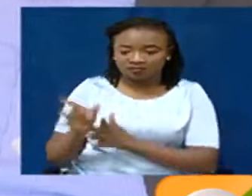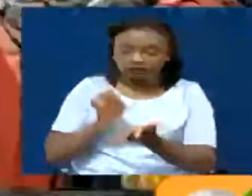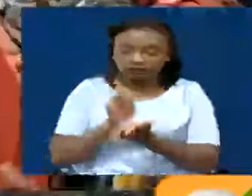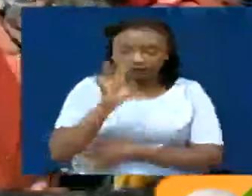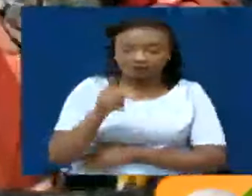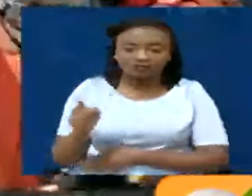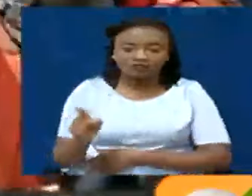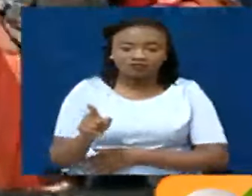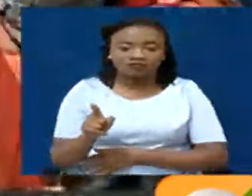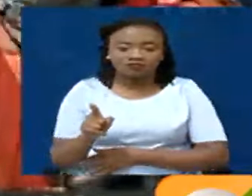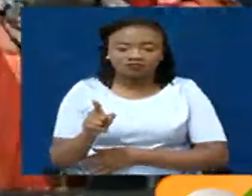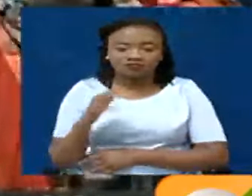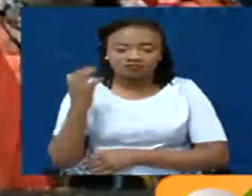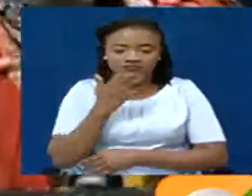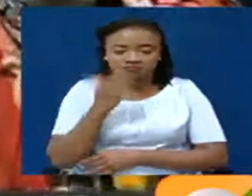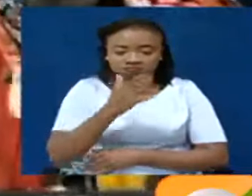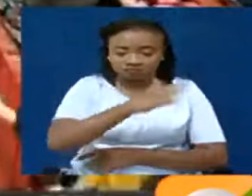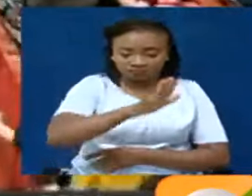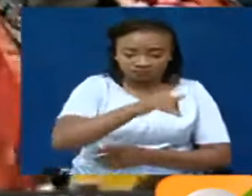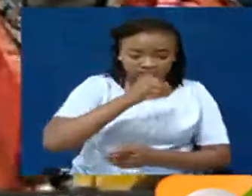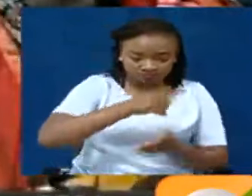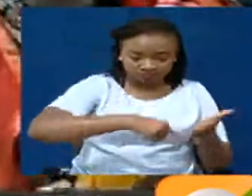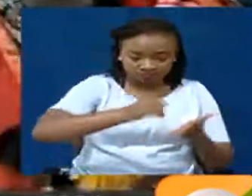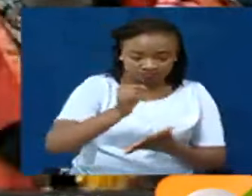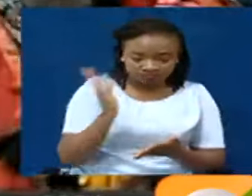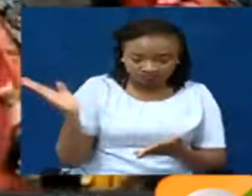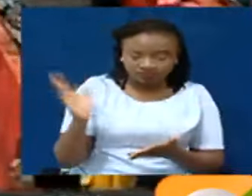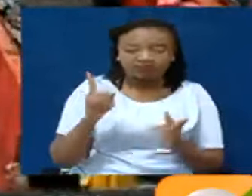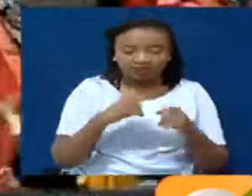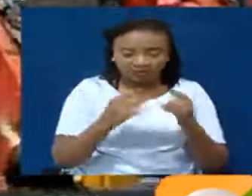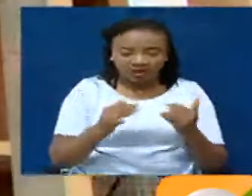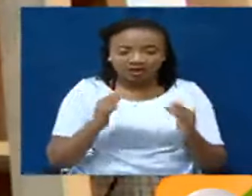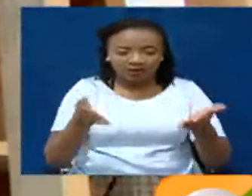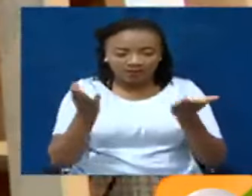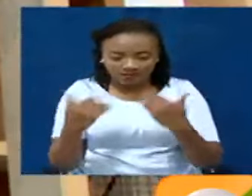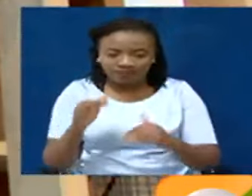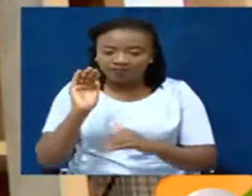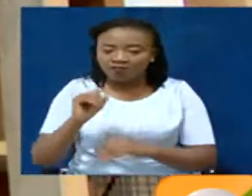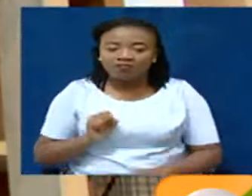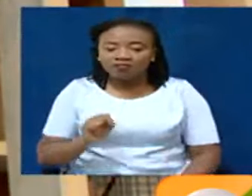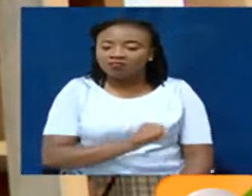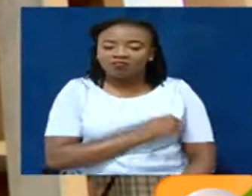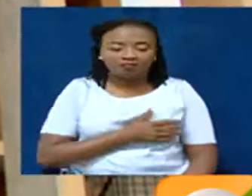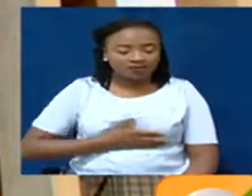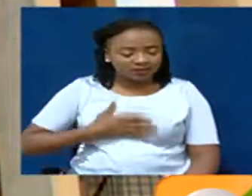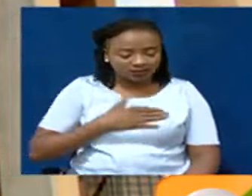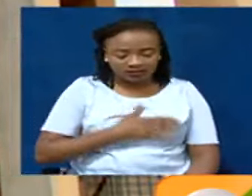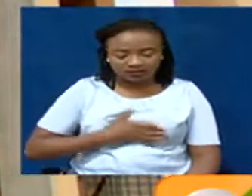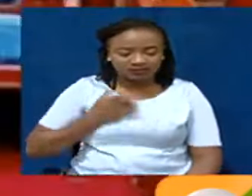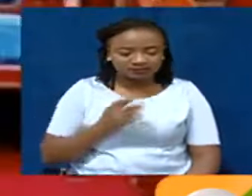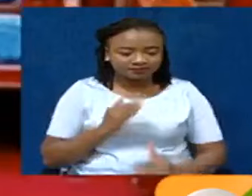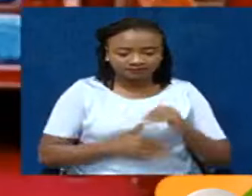last week, the Senate is being called upon to examine the matter before them carefully before making a decision that could